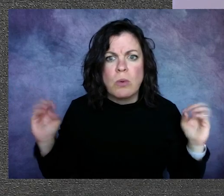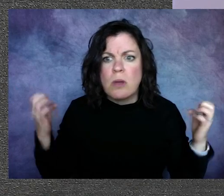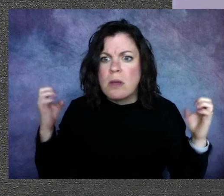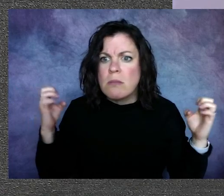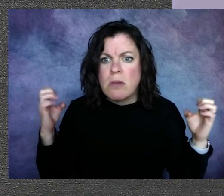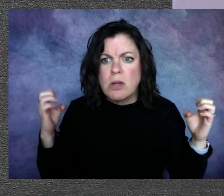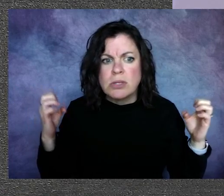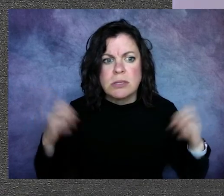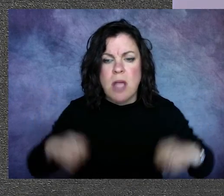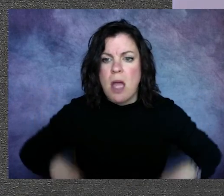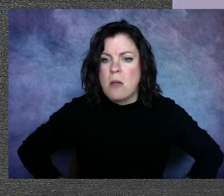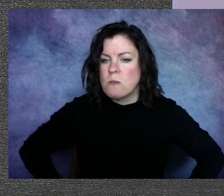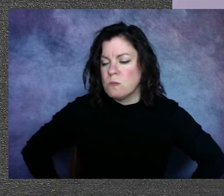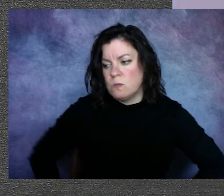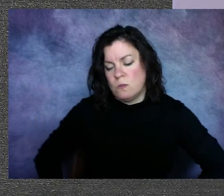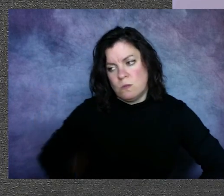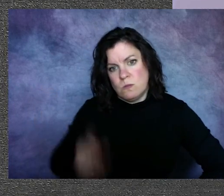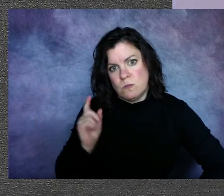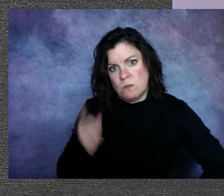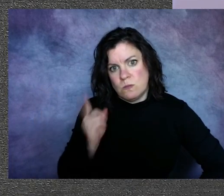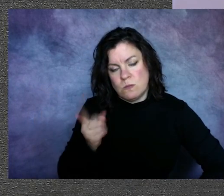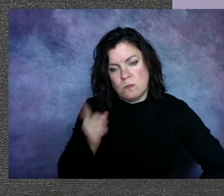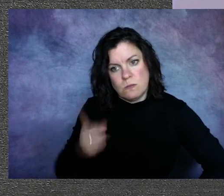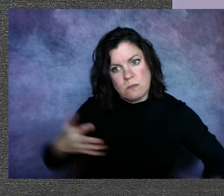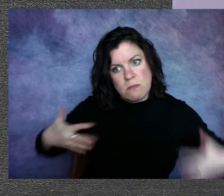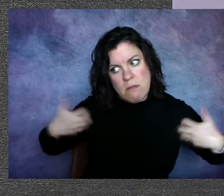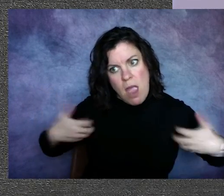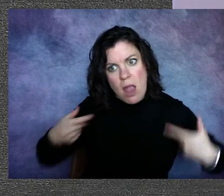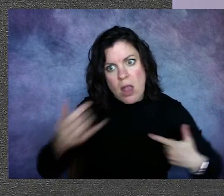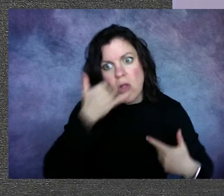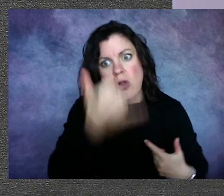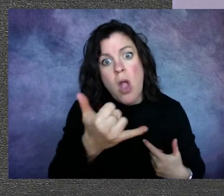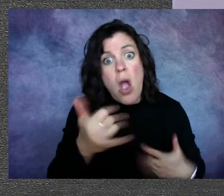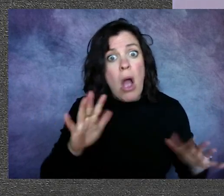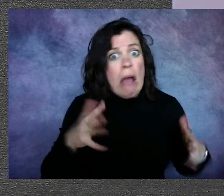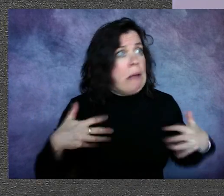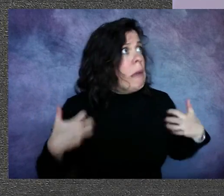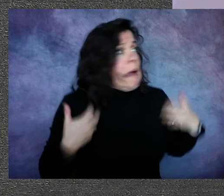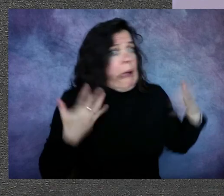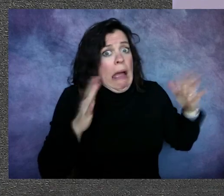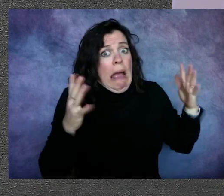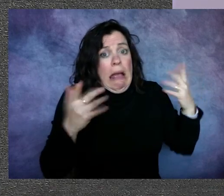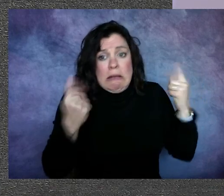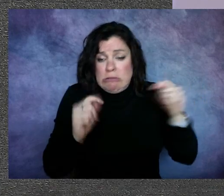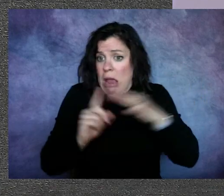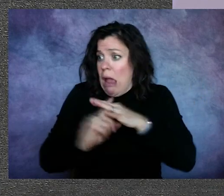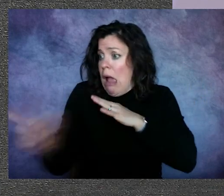monkey. Oh, catch him, they cried. George tried to run away, and he almost did,